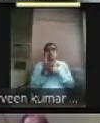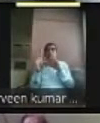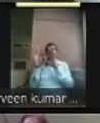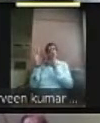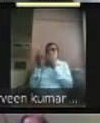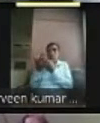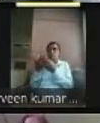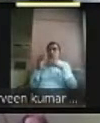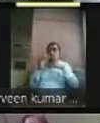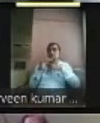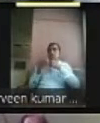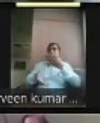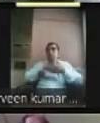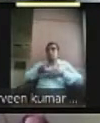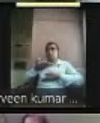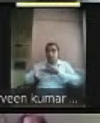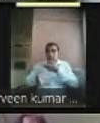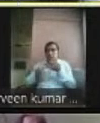uh,